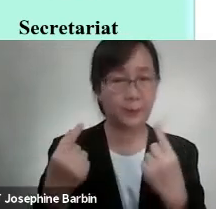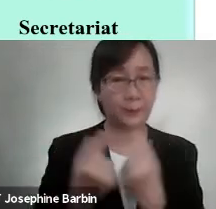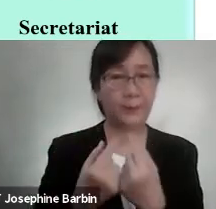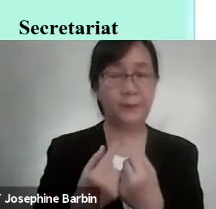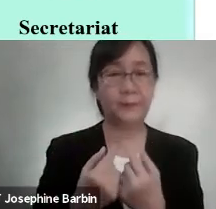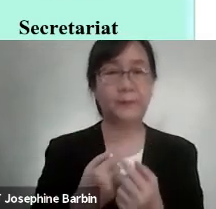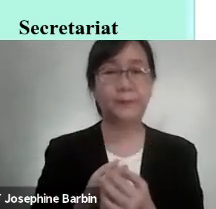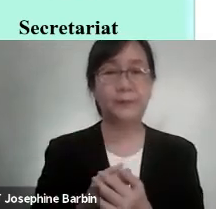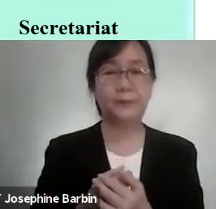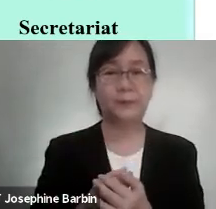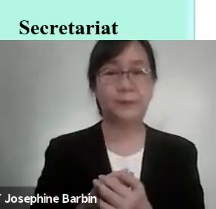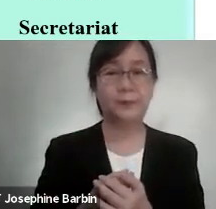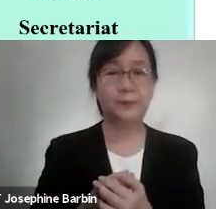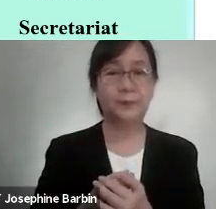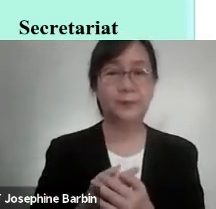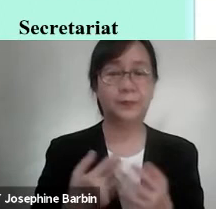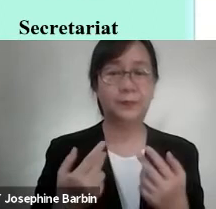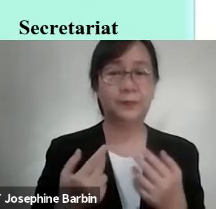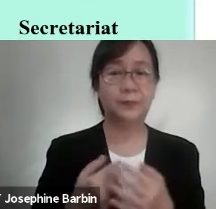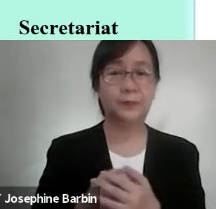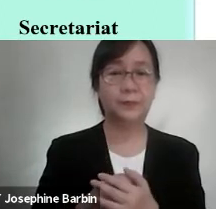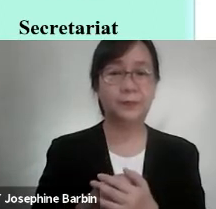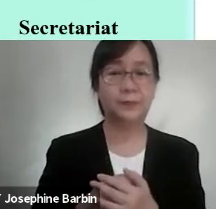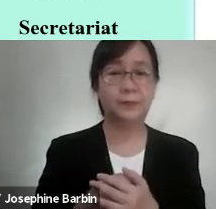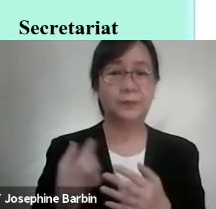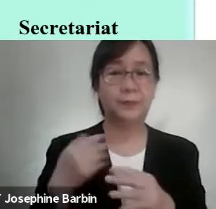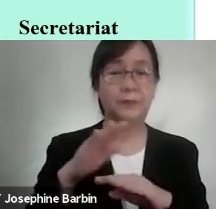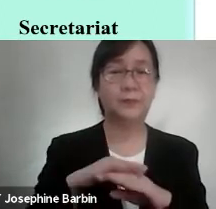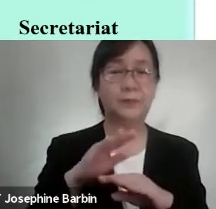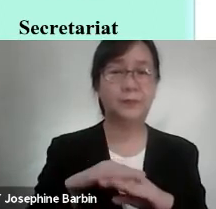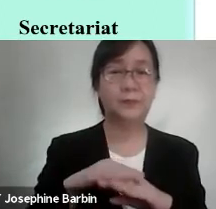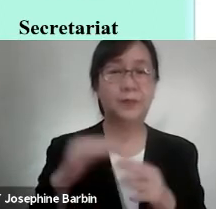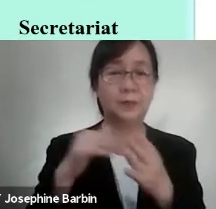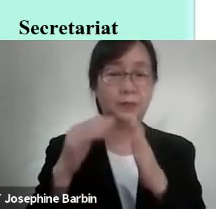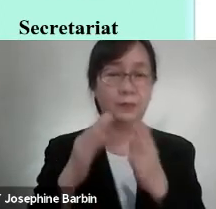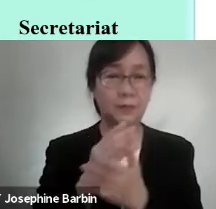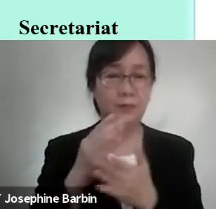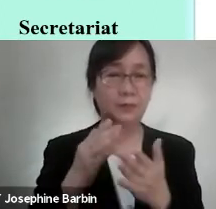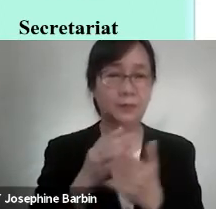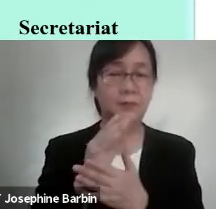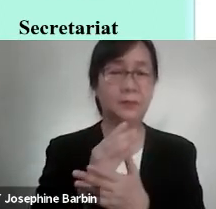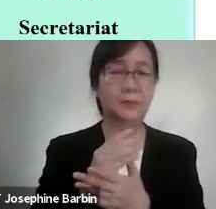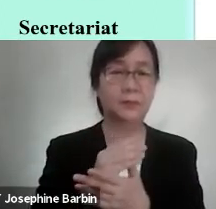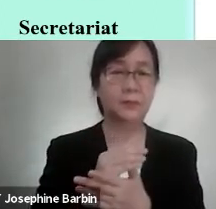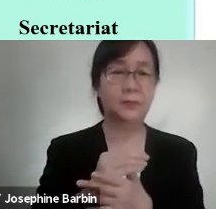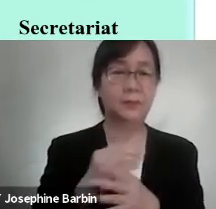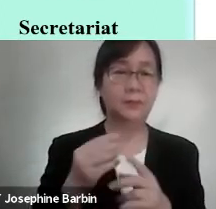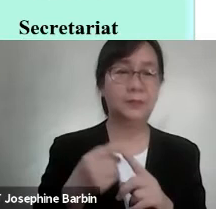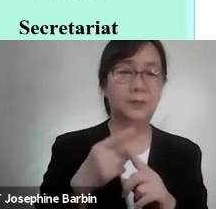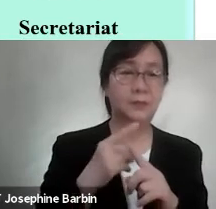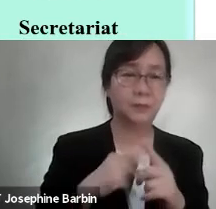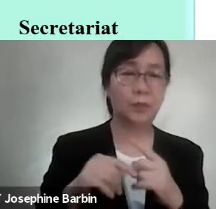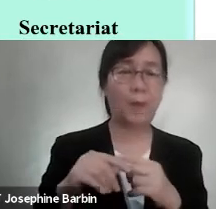four ACBC representatives on children's rights from Brunei Darussalam,